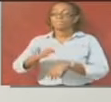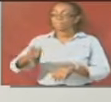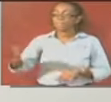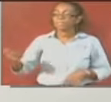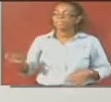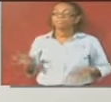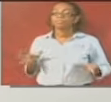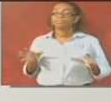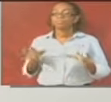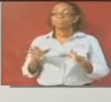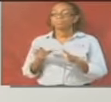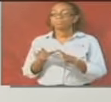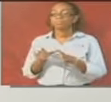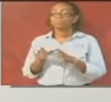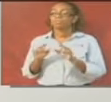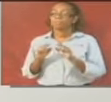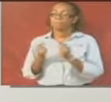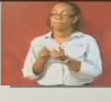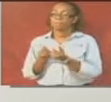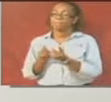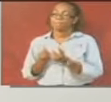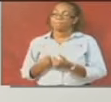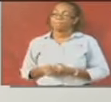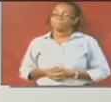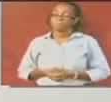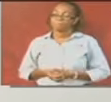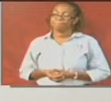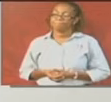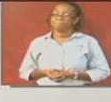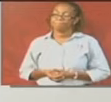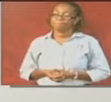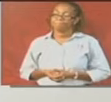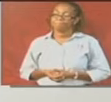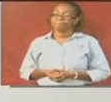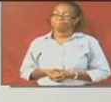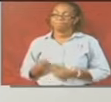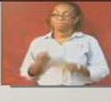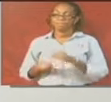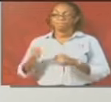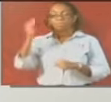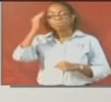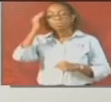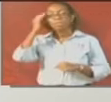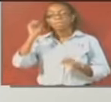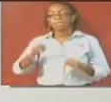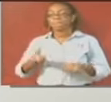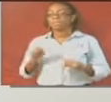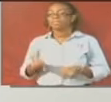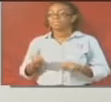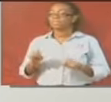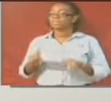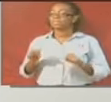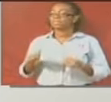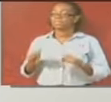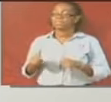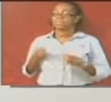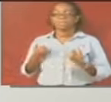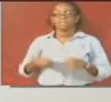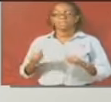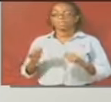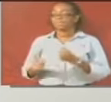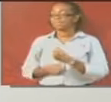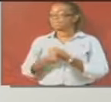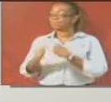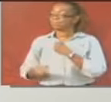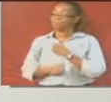doesn't necessarily link itself to one of those areas, we do know that there's an established increased risk. We have seen that